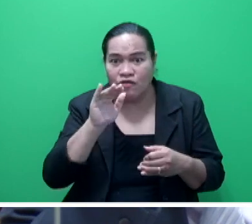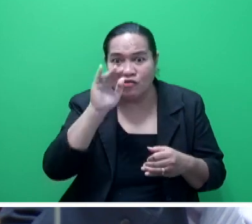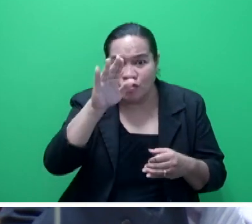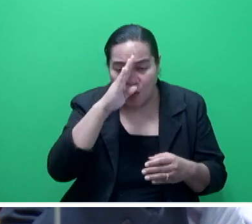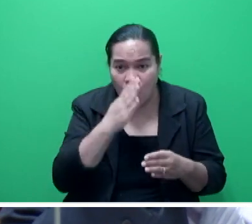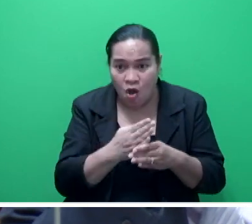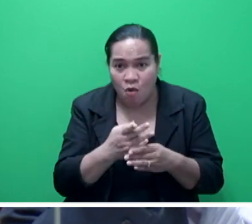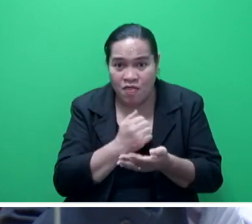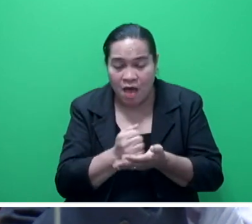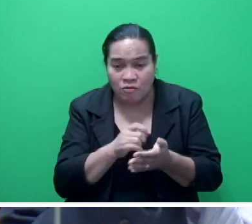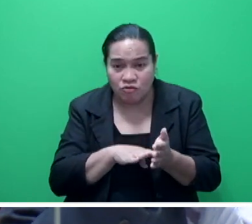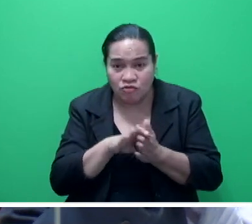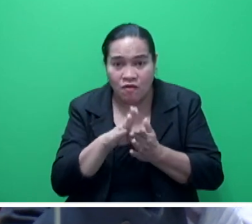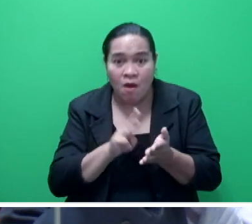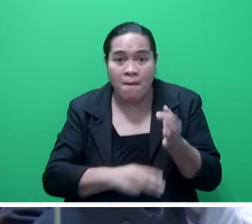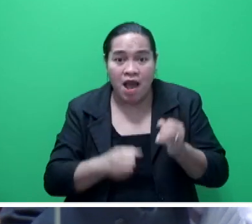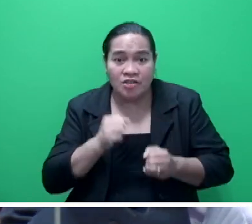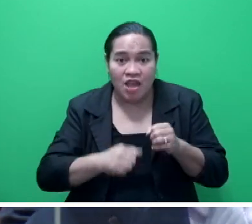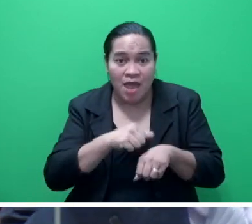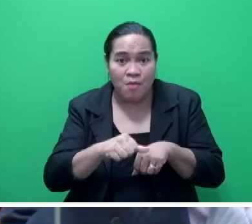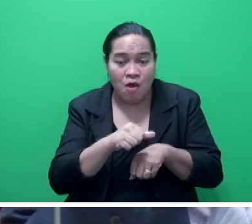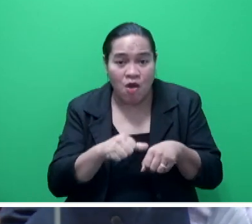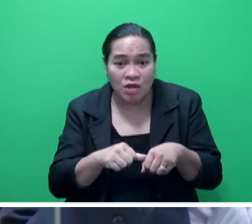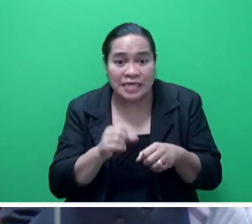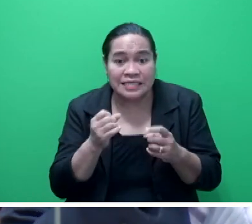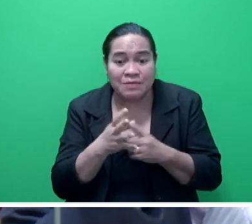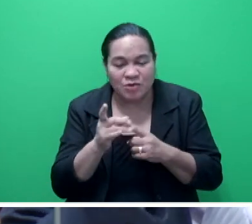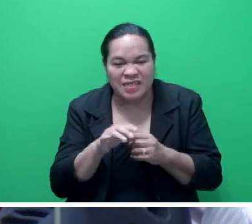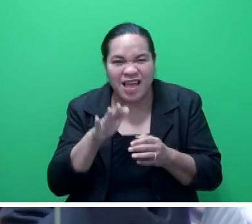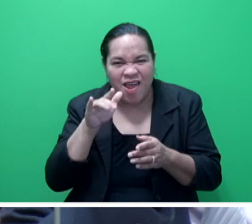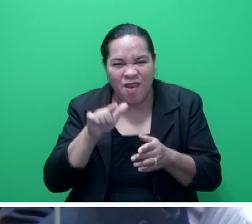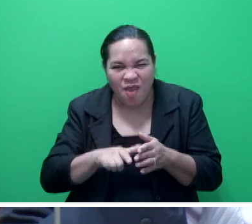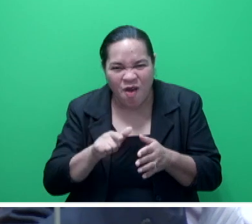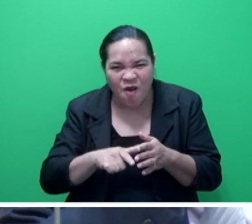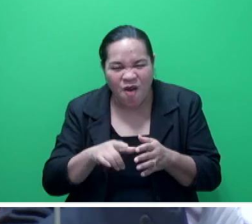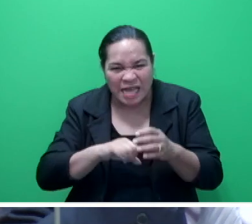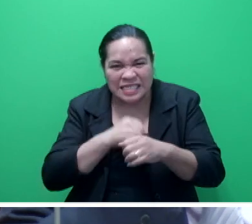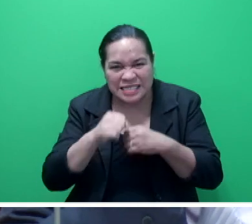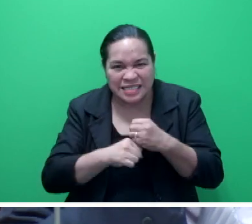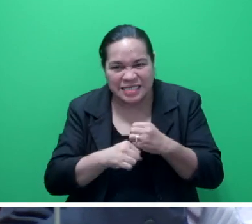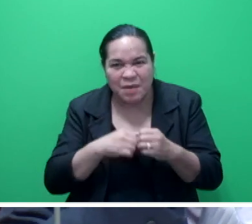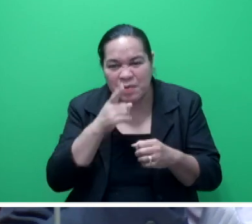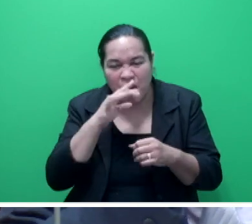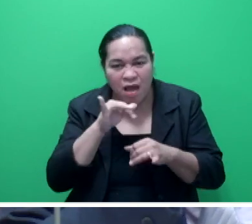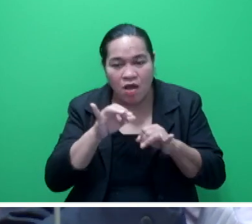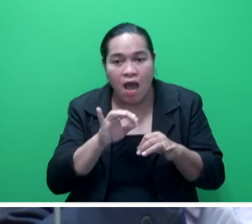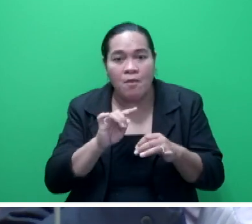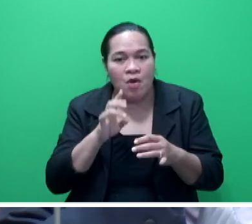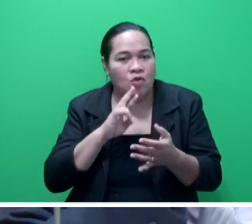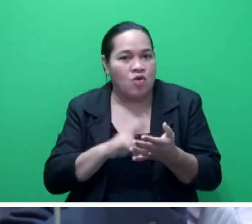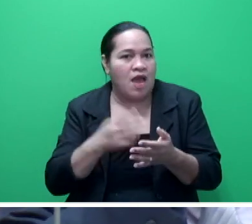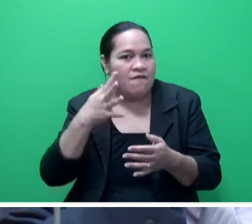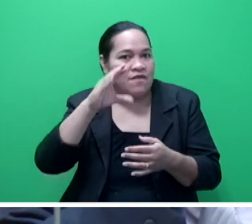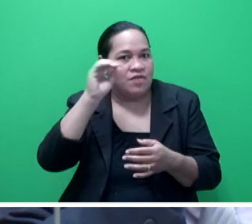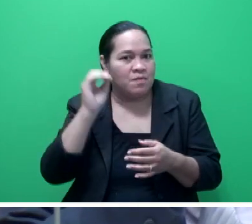numbers, Honourable Speaker, for March and April, particularly the low seasons in our tourism calendar, we also almost recorded 50% of